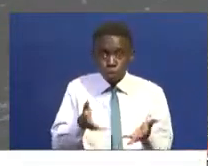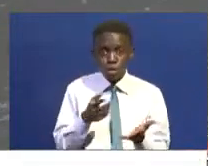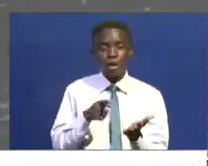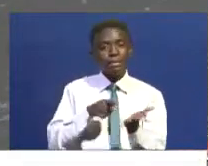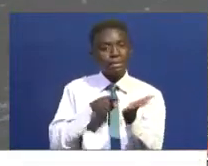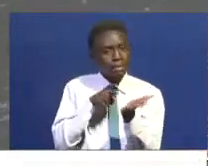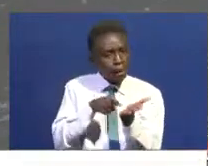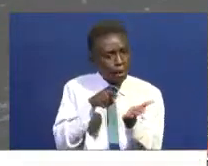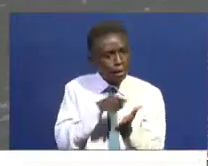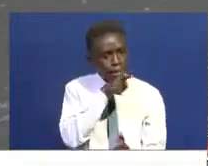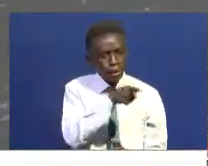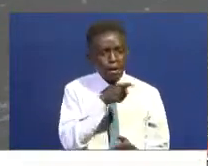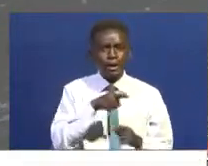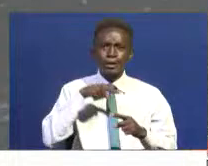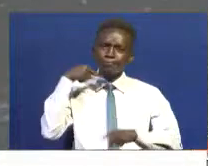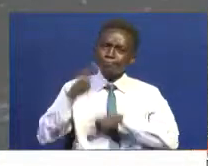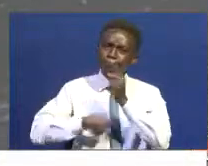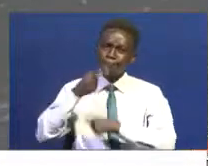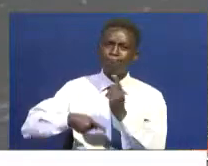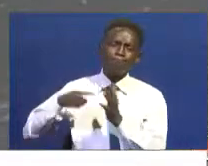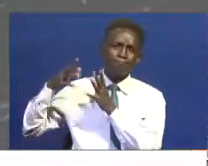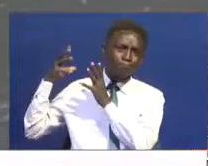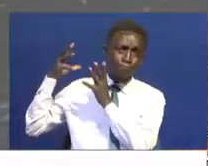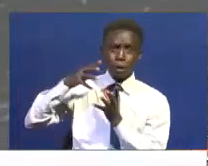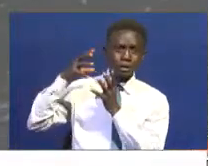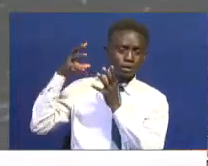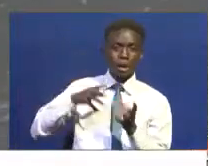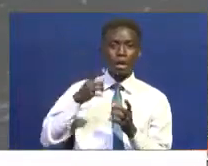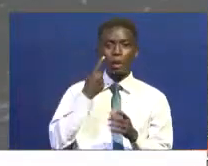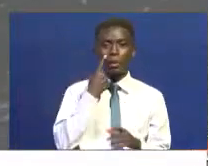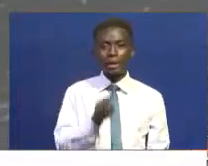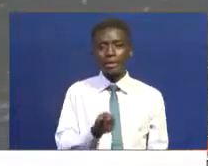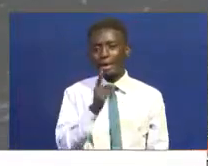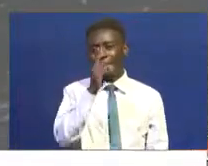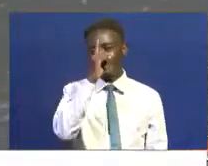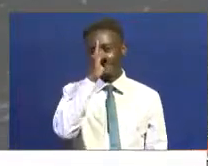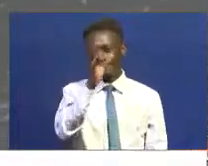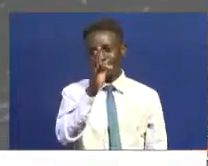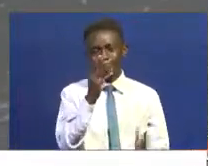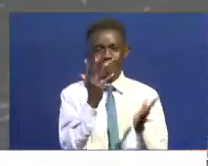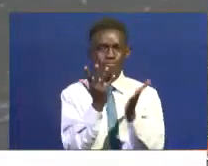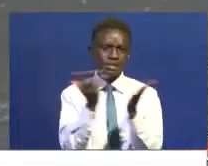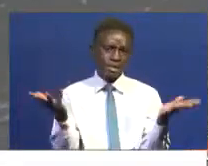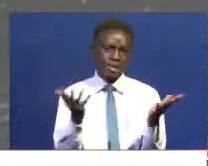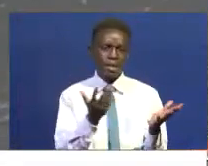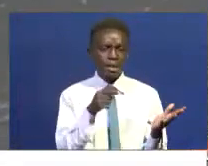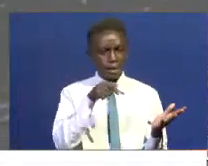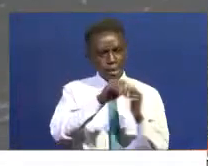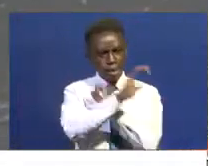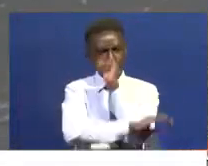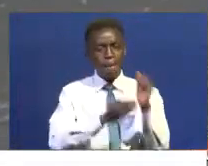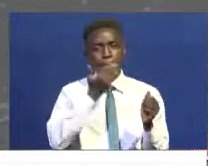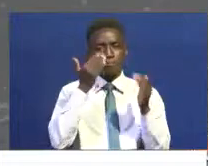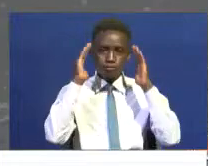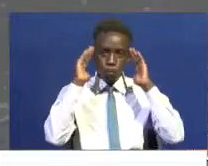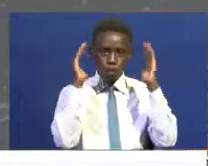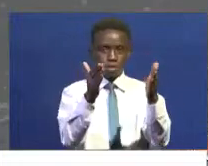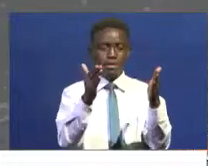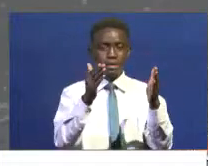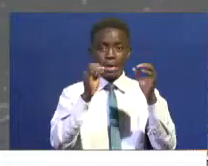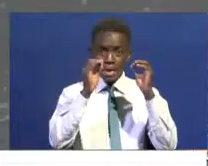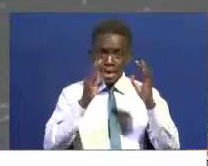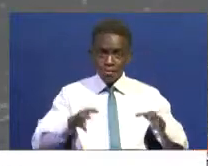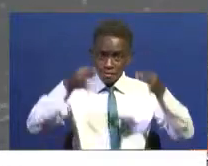the edge. So there are critical issues that this country can truly focus on. If the decision was made, fine,